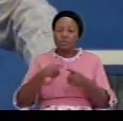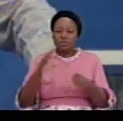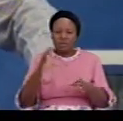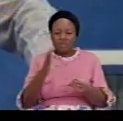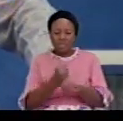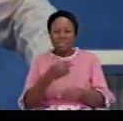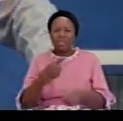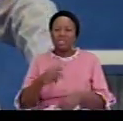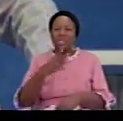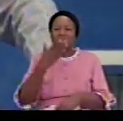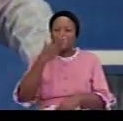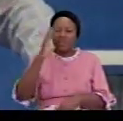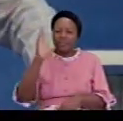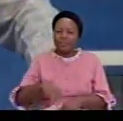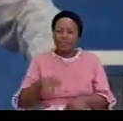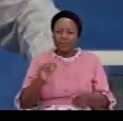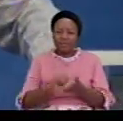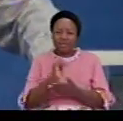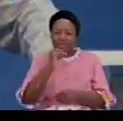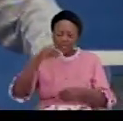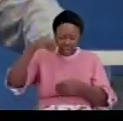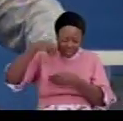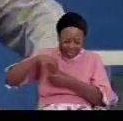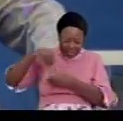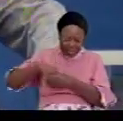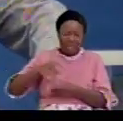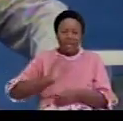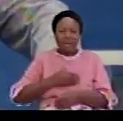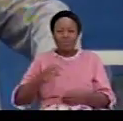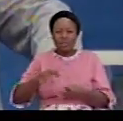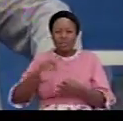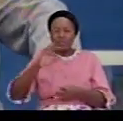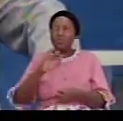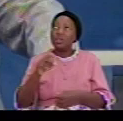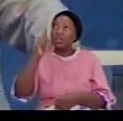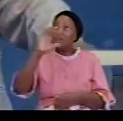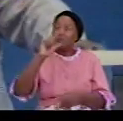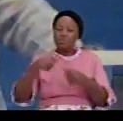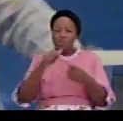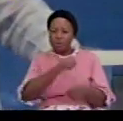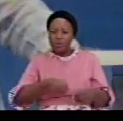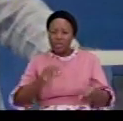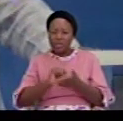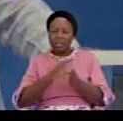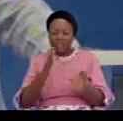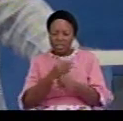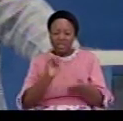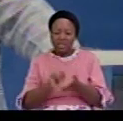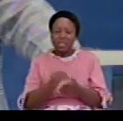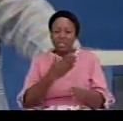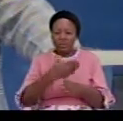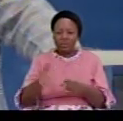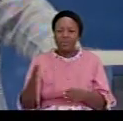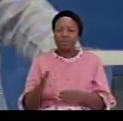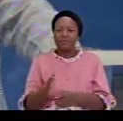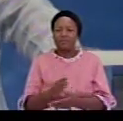evil that is entrenched in our spirit. It's going to operate that and take that away.